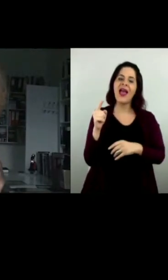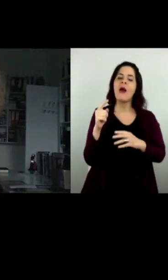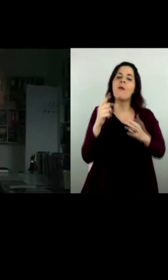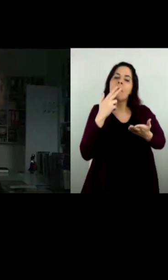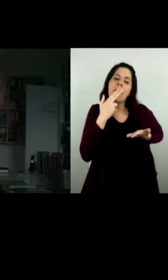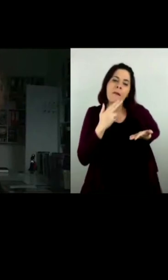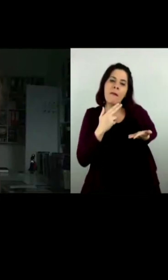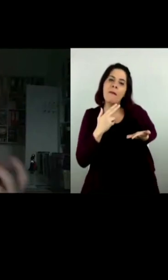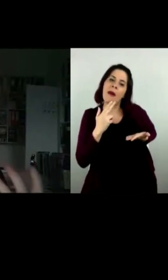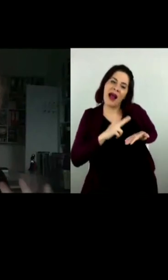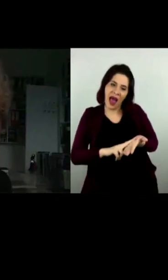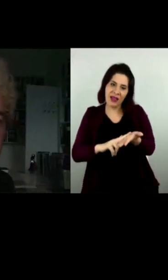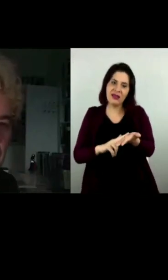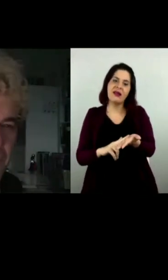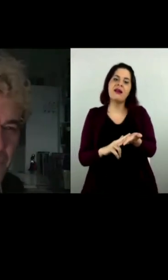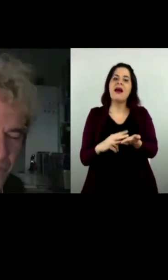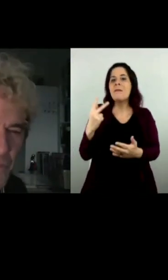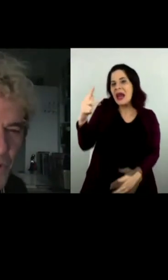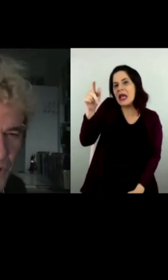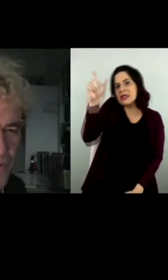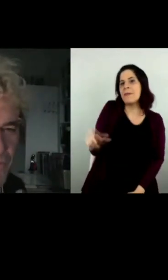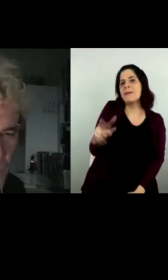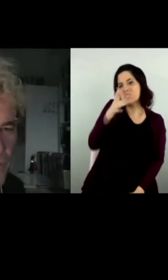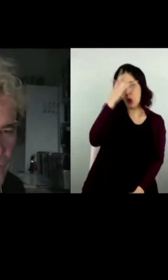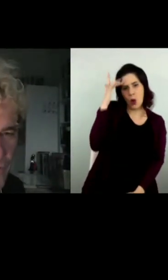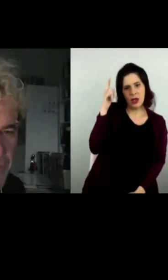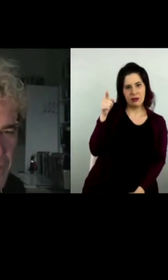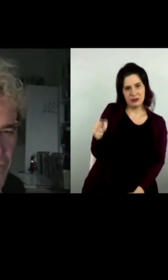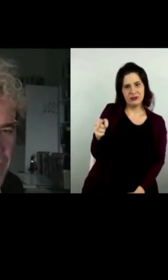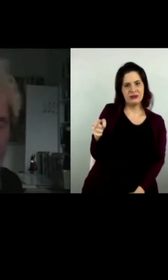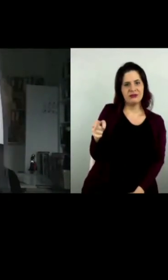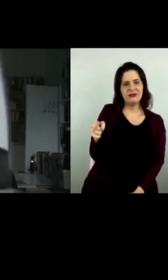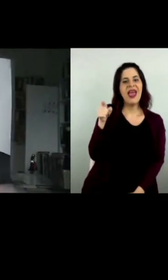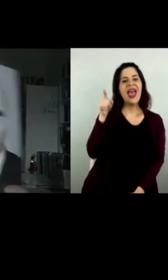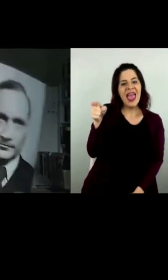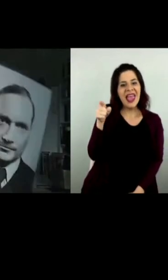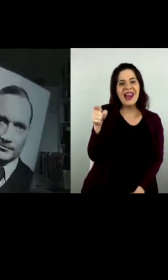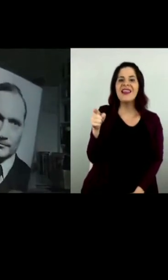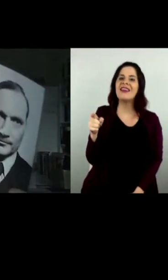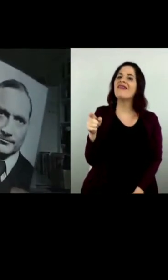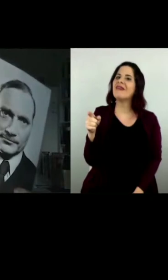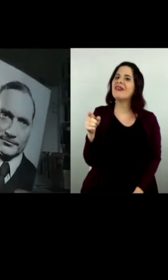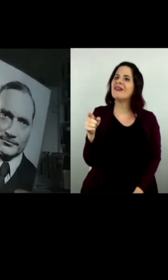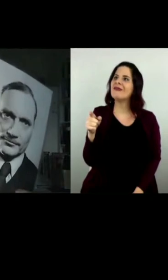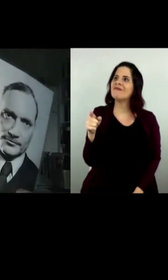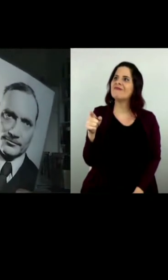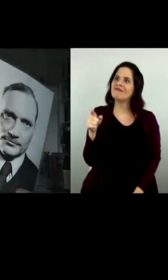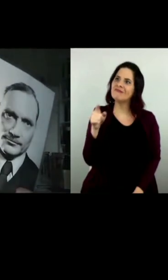guy. Okay. He came up with the word documentary. And